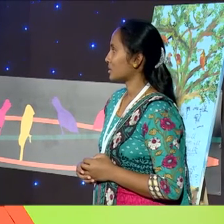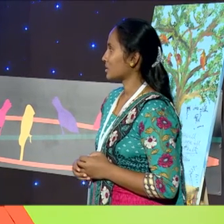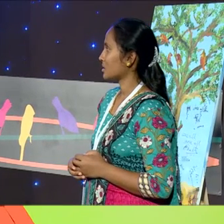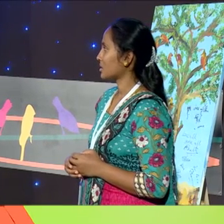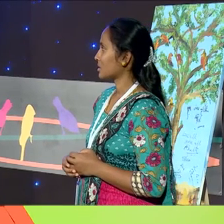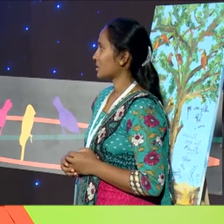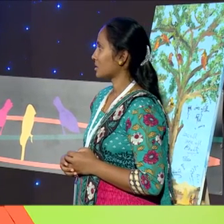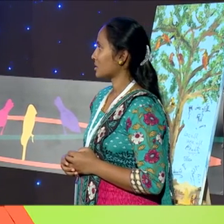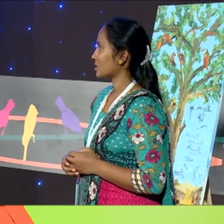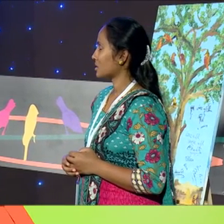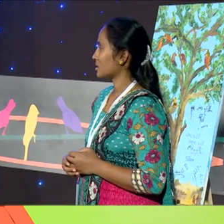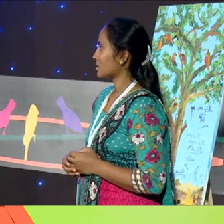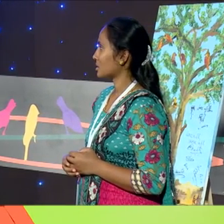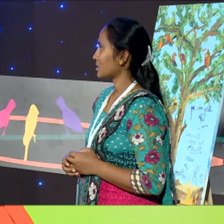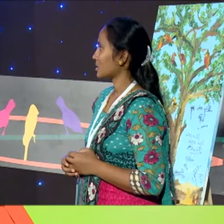is this thing working? Yeah.